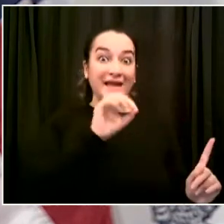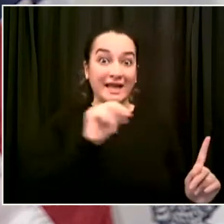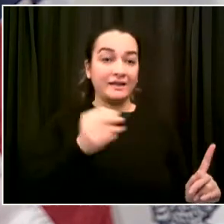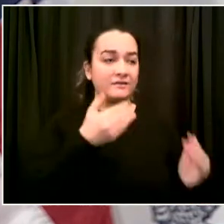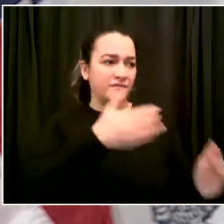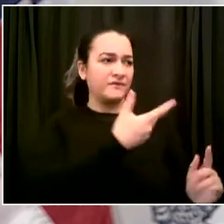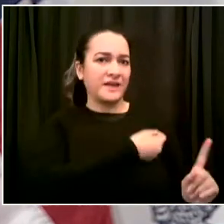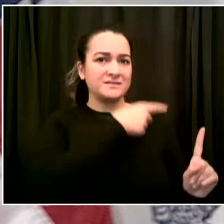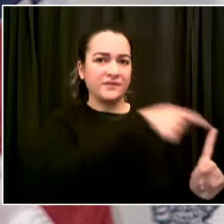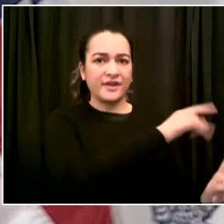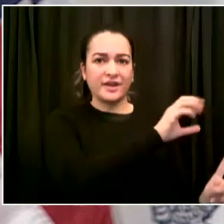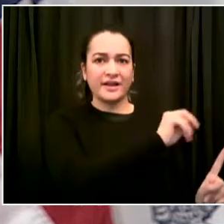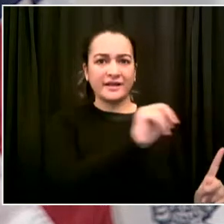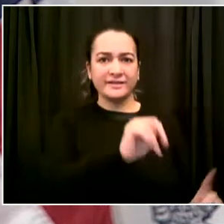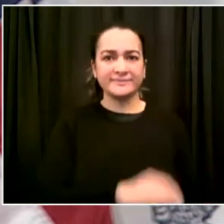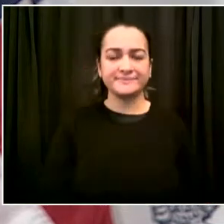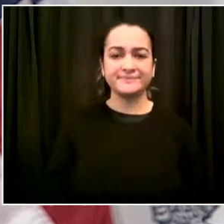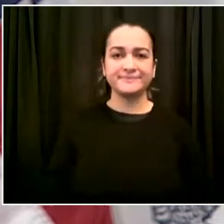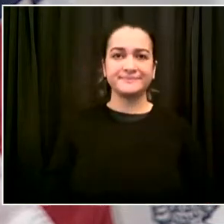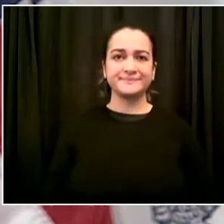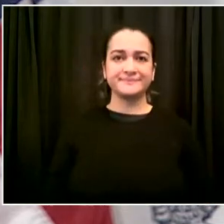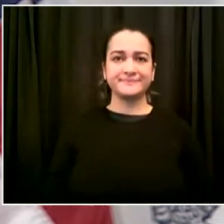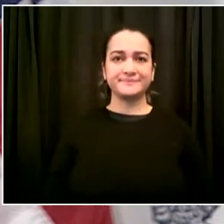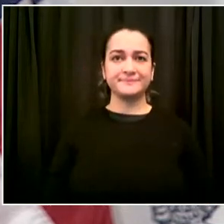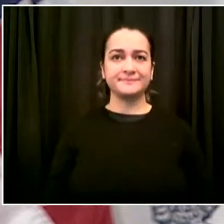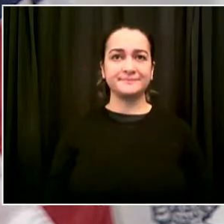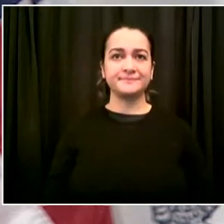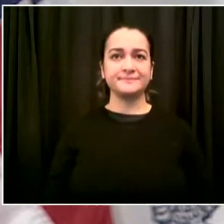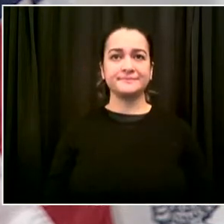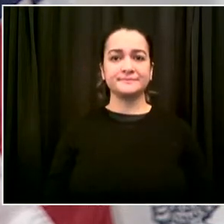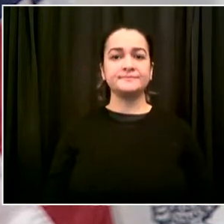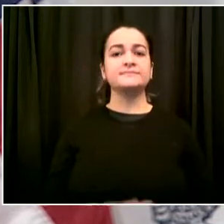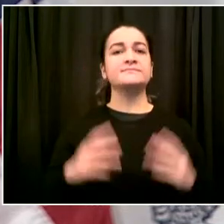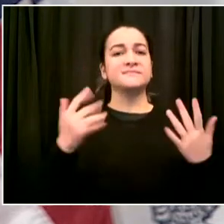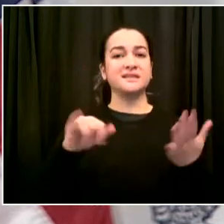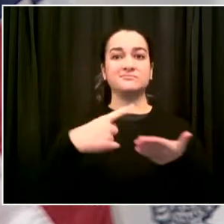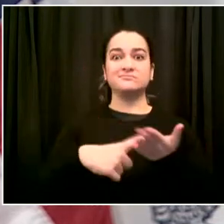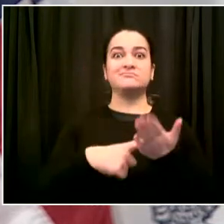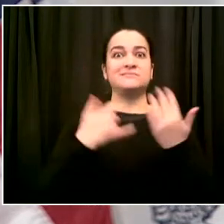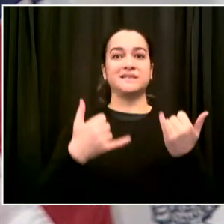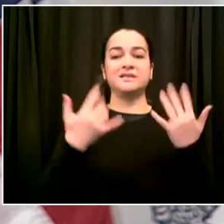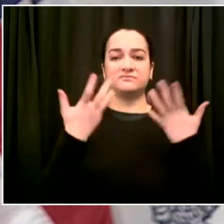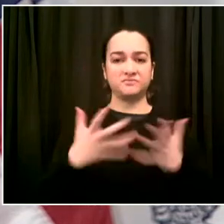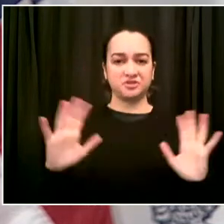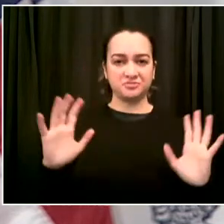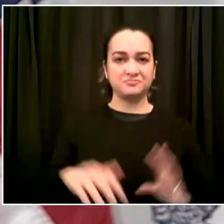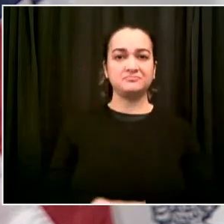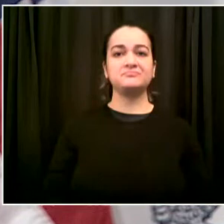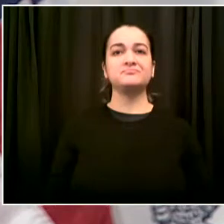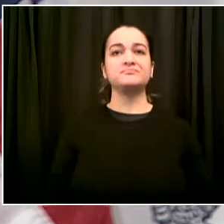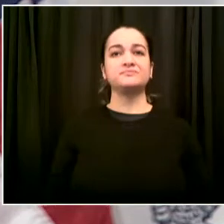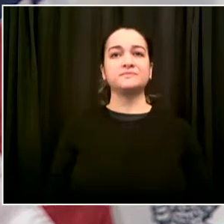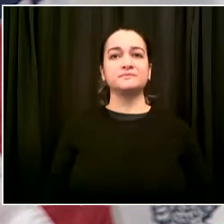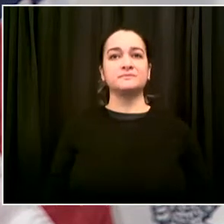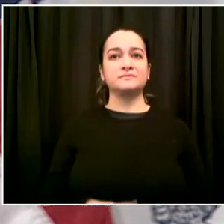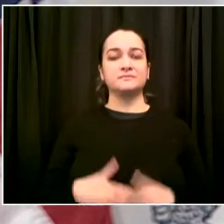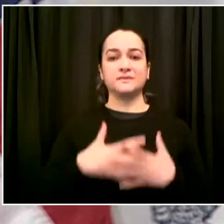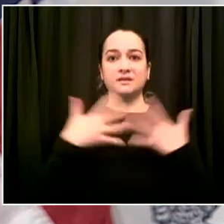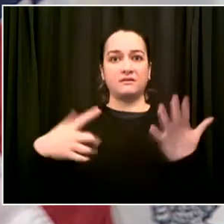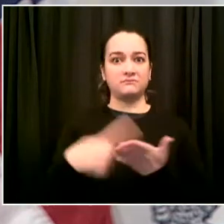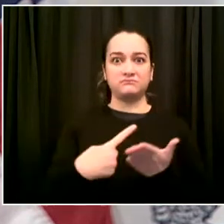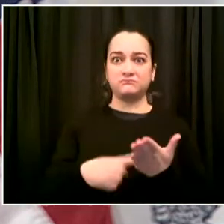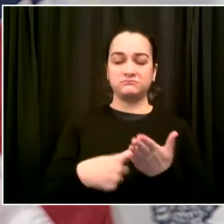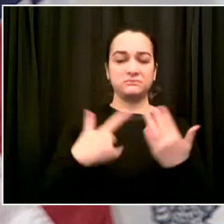today, look, we got a lot we're facing, but we're going to get through it. We always do. We're going to get through it together. New Yorkers are going to stand up for each